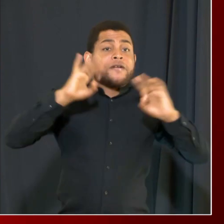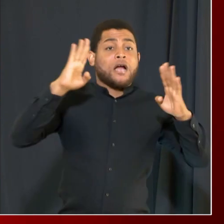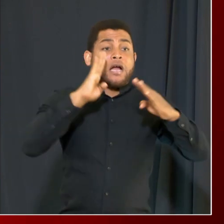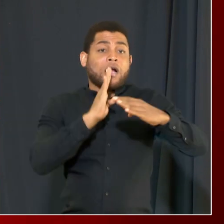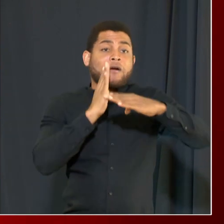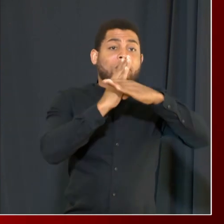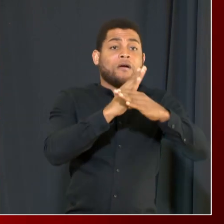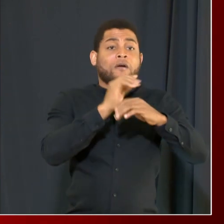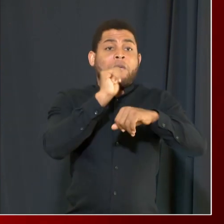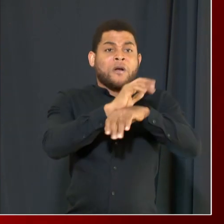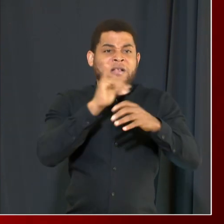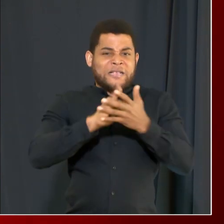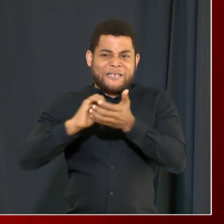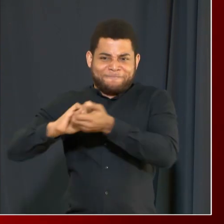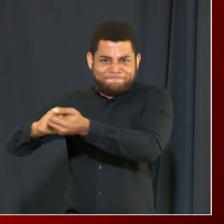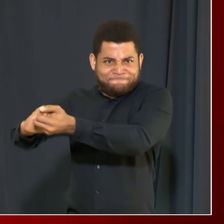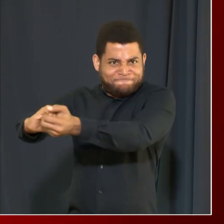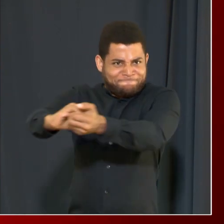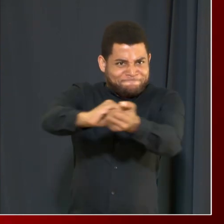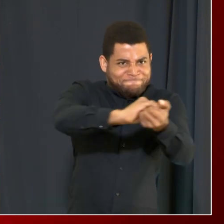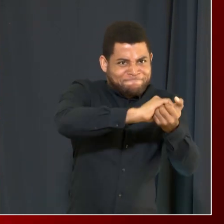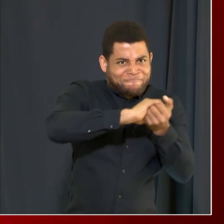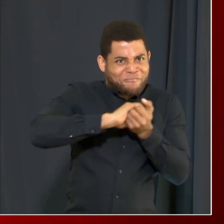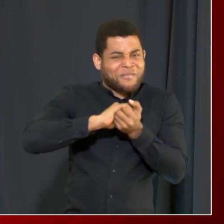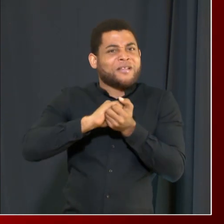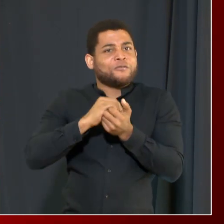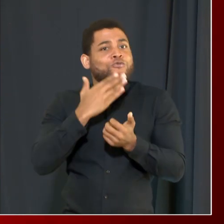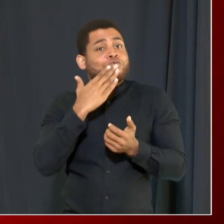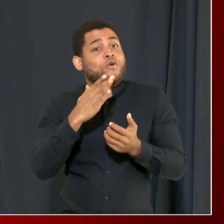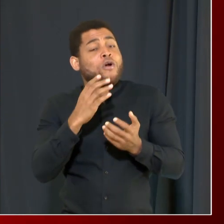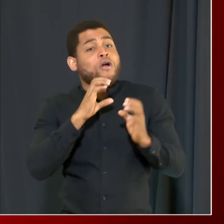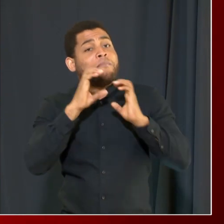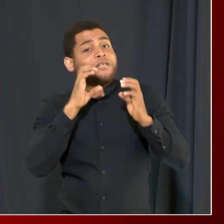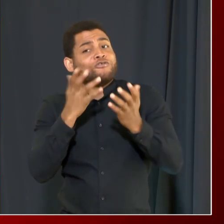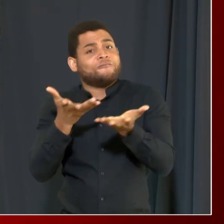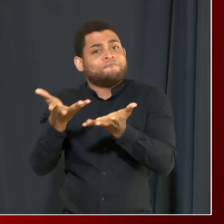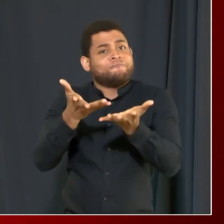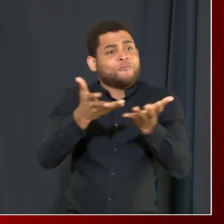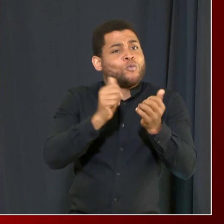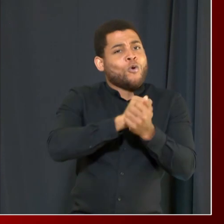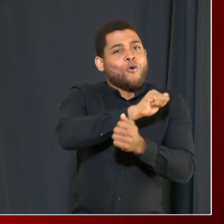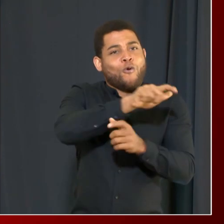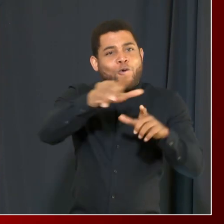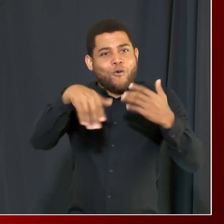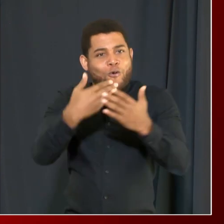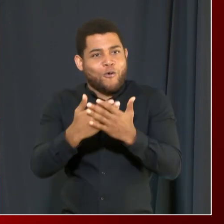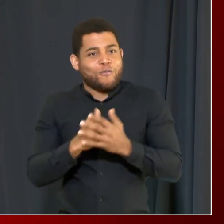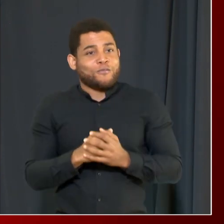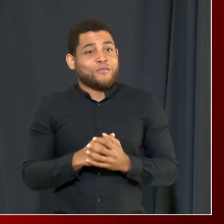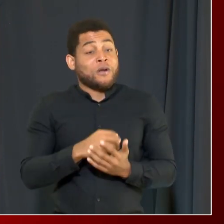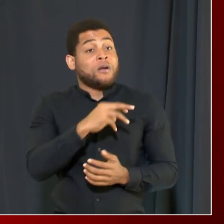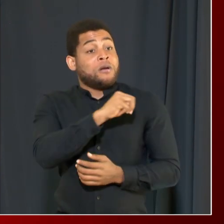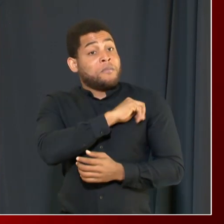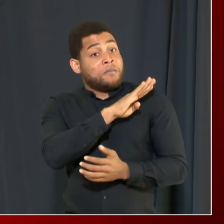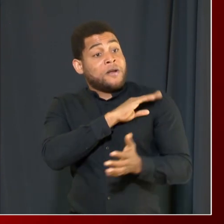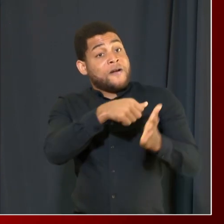tight communication path. And I would just like to emphasize as well the Kids Ride Free